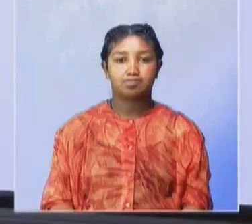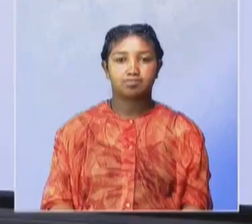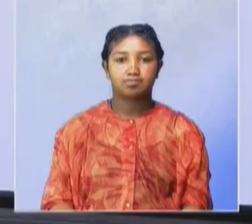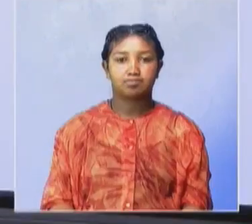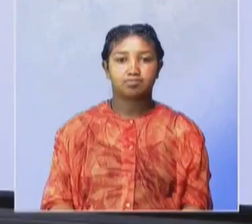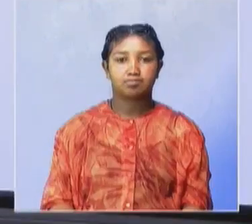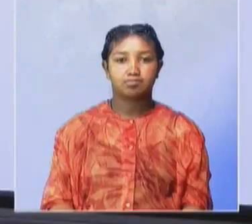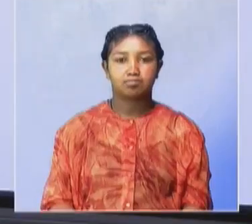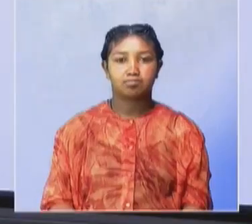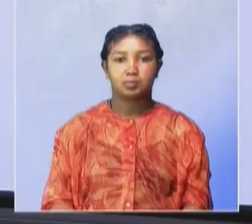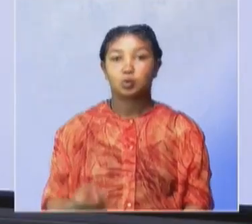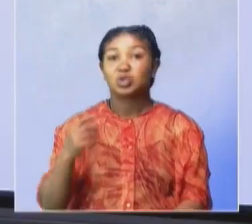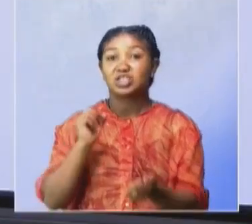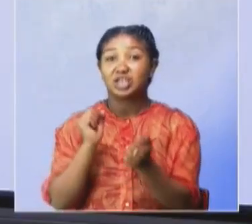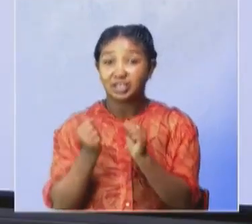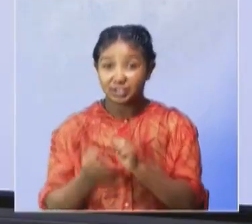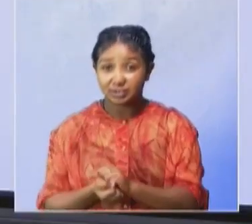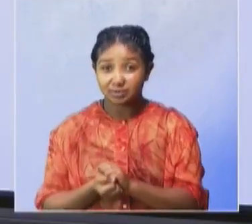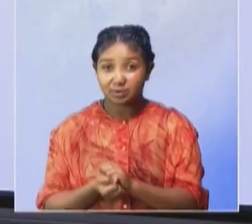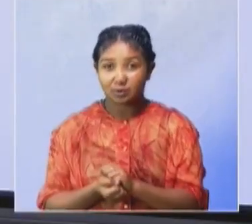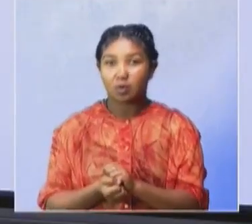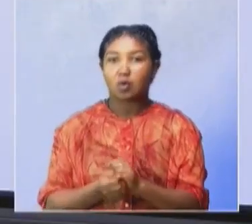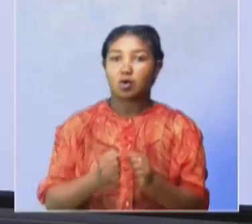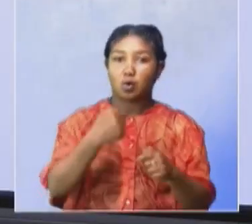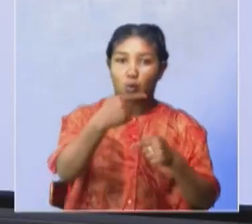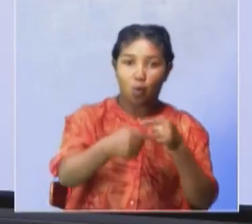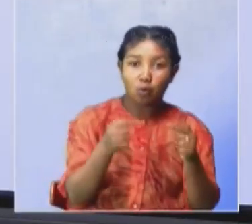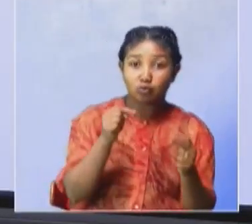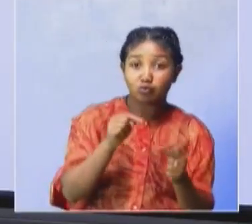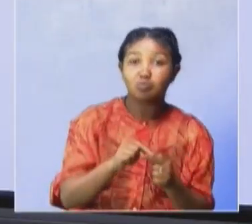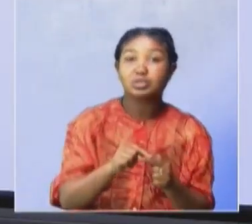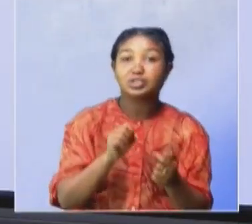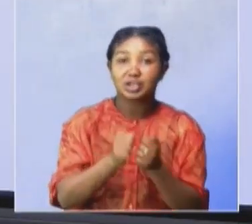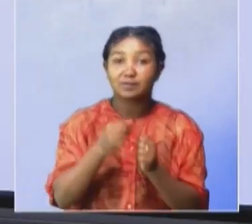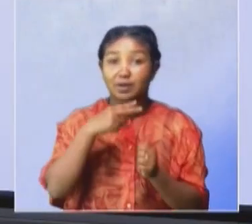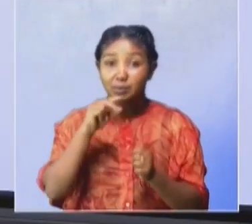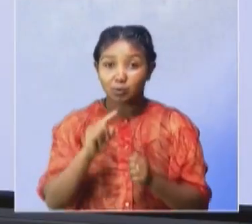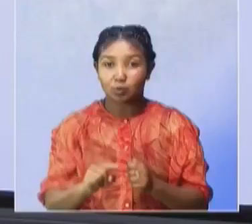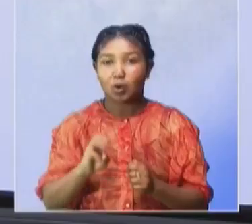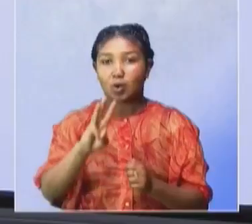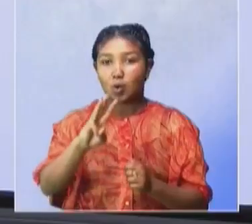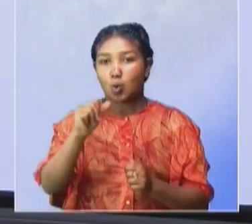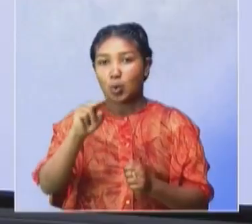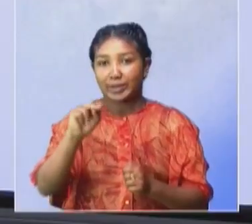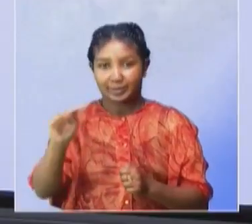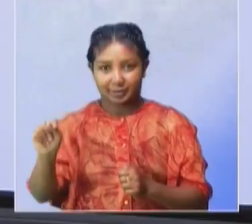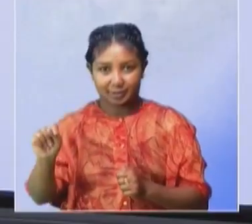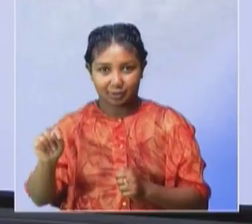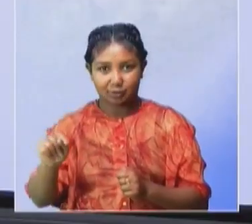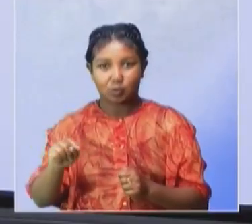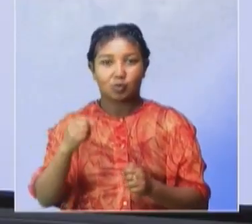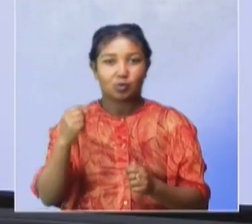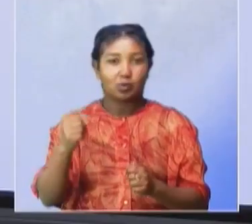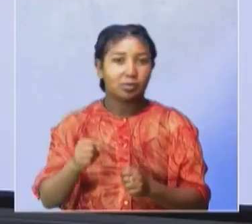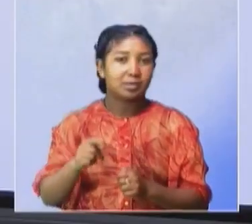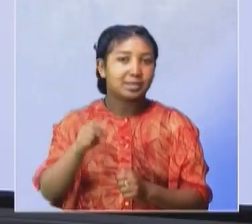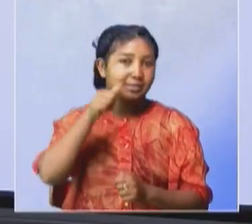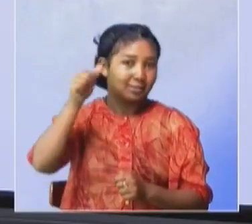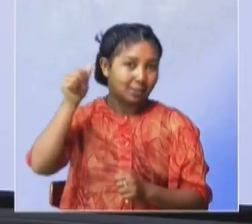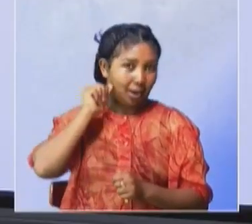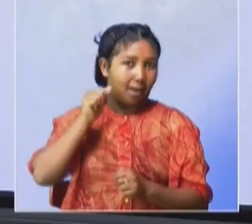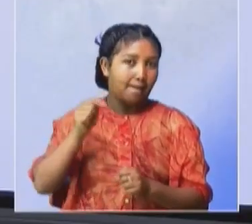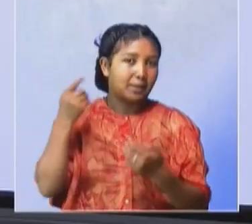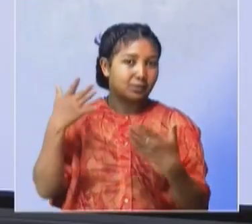Here is, we change goes to went every day with yesterday. That's past